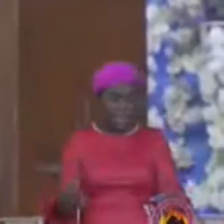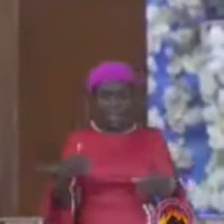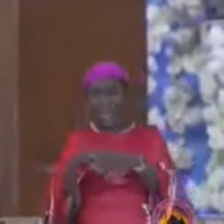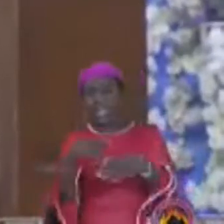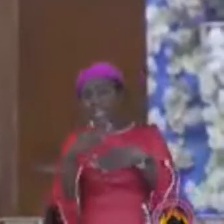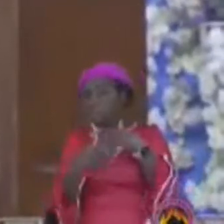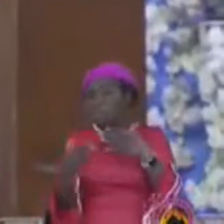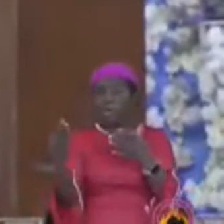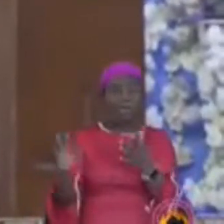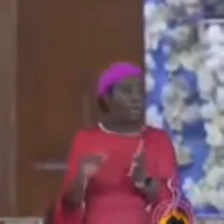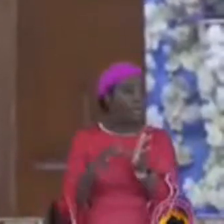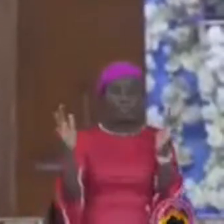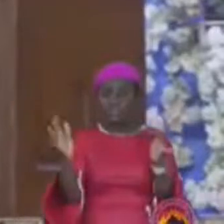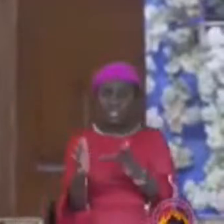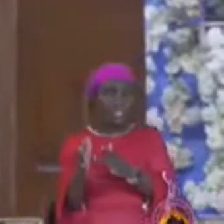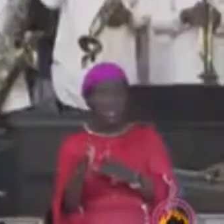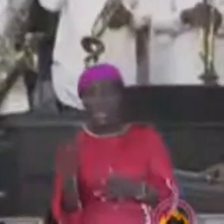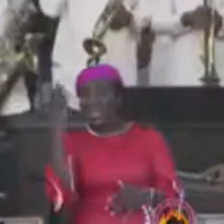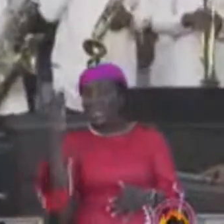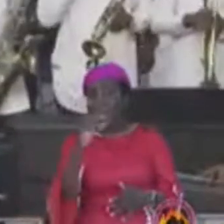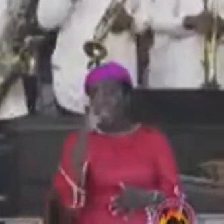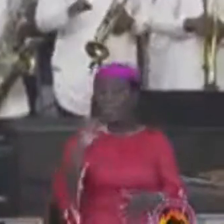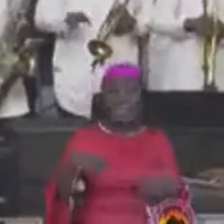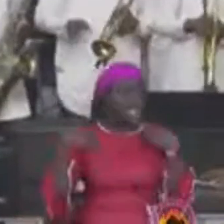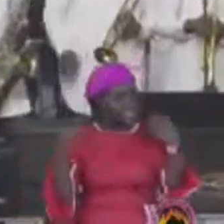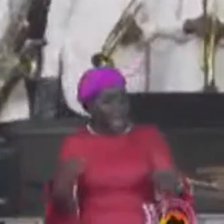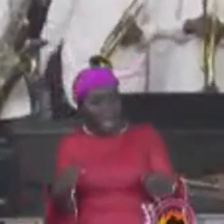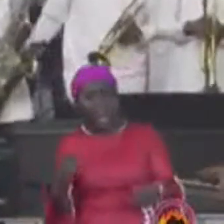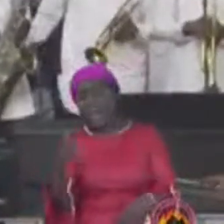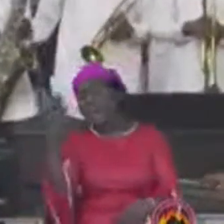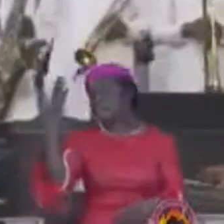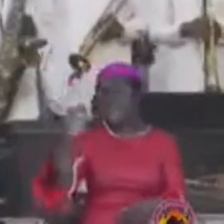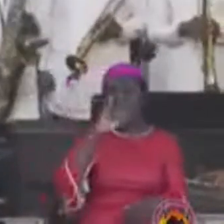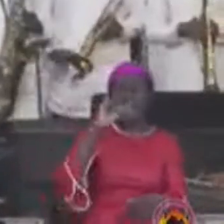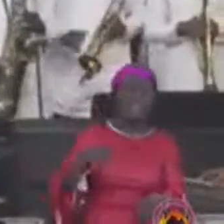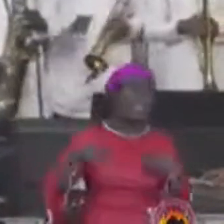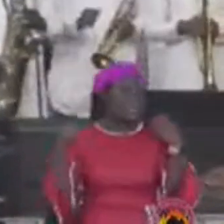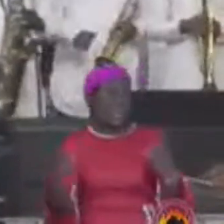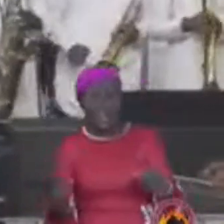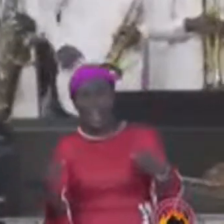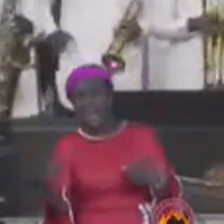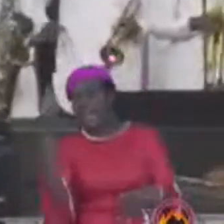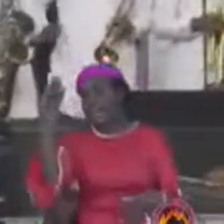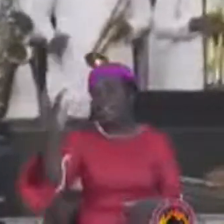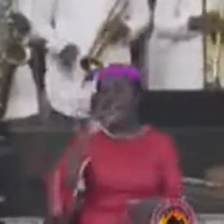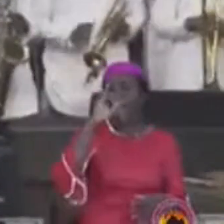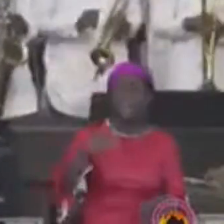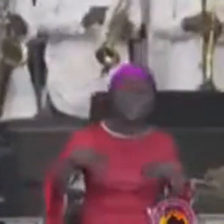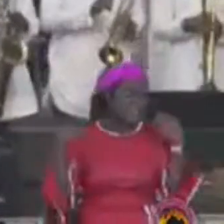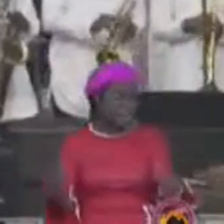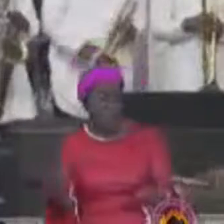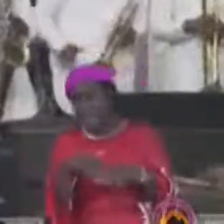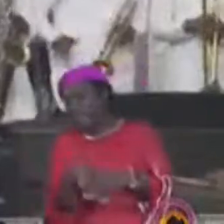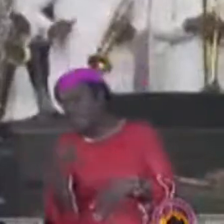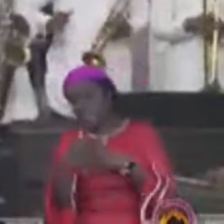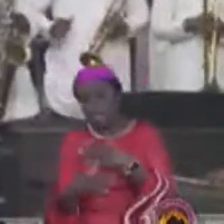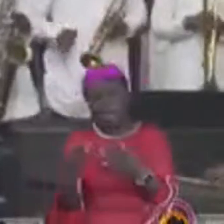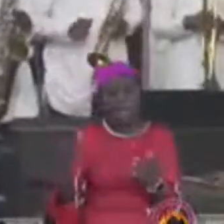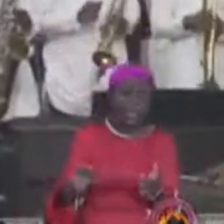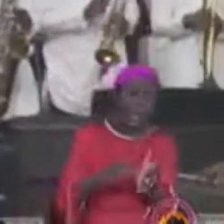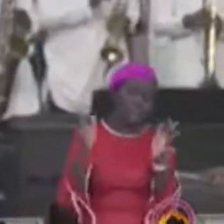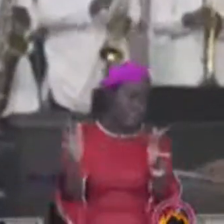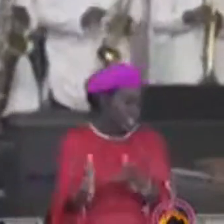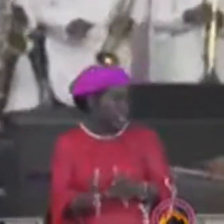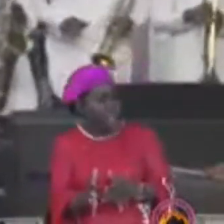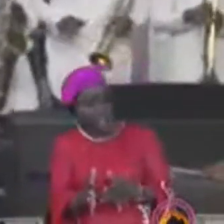is power in the blood of Jesus. There is power. Yes. There is power. There is power in the